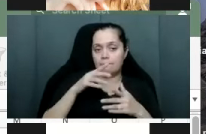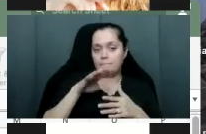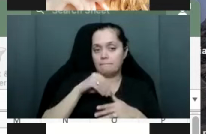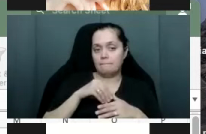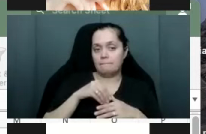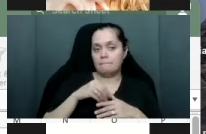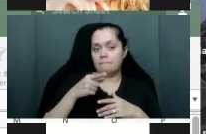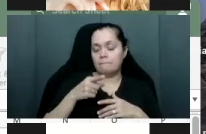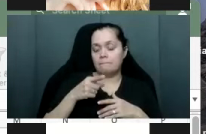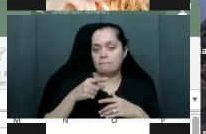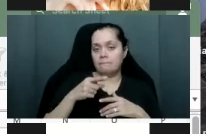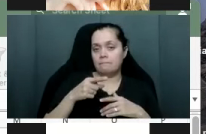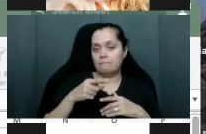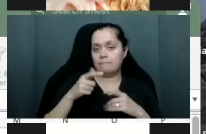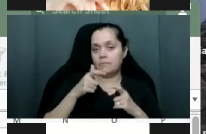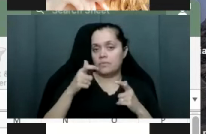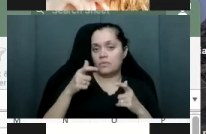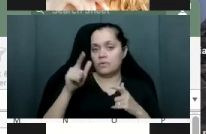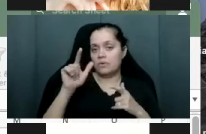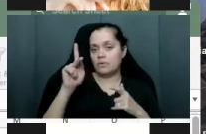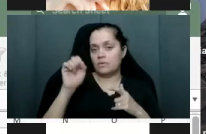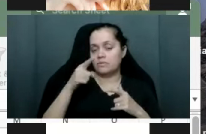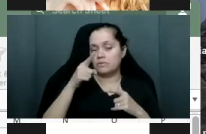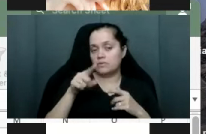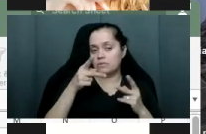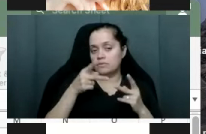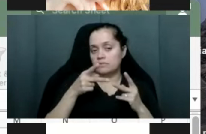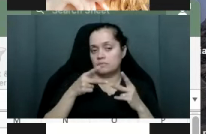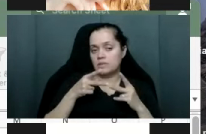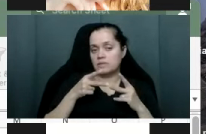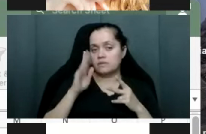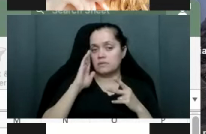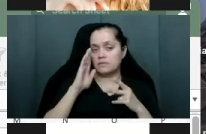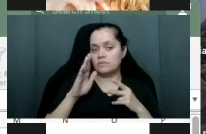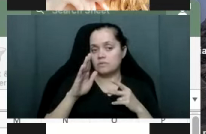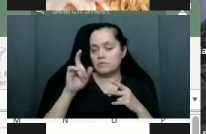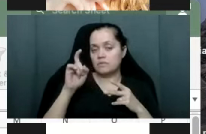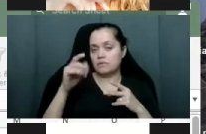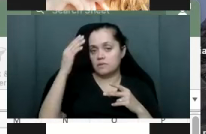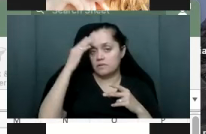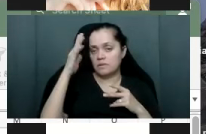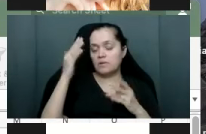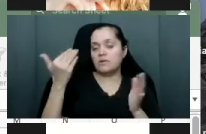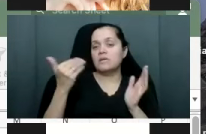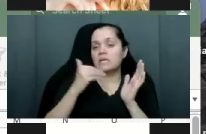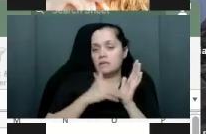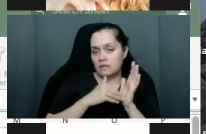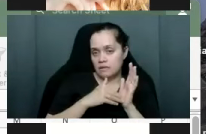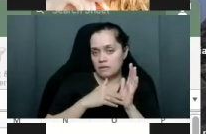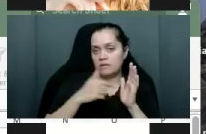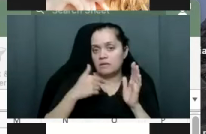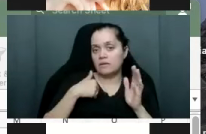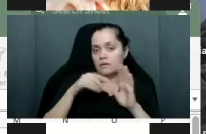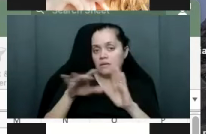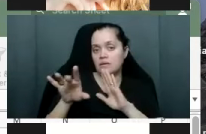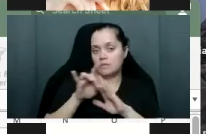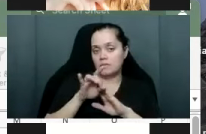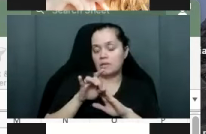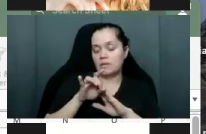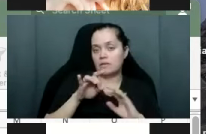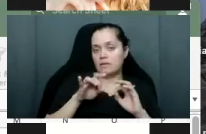for instance. So those places are the ones you need to know. And again, as